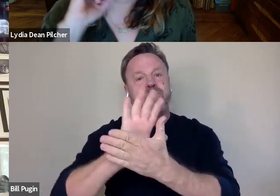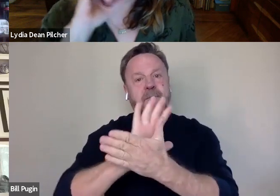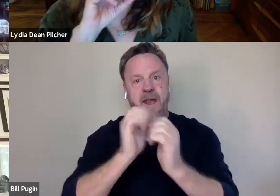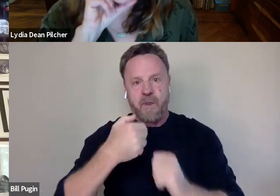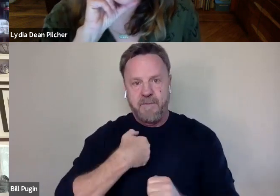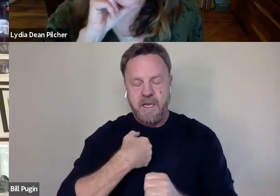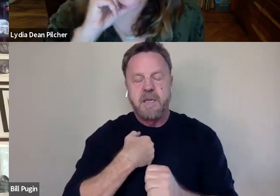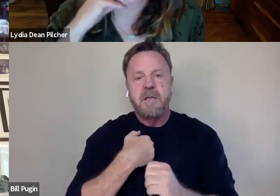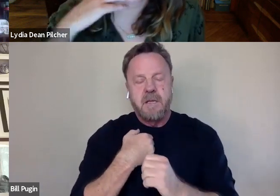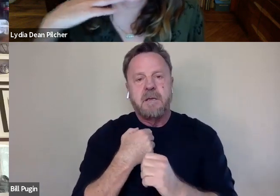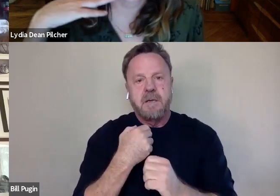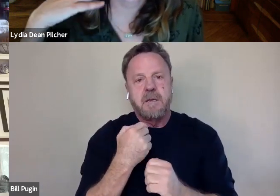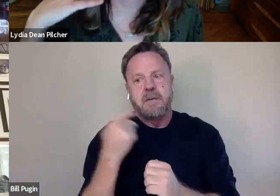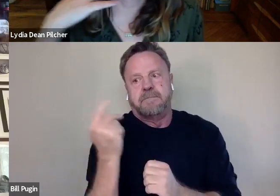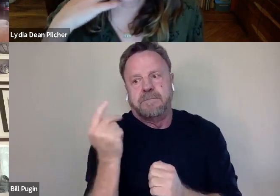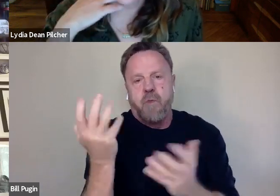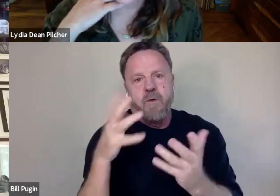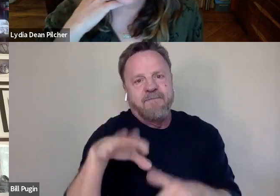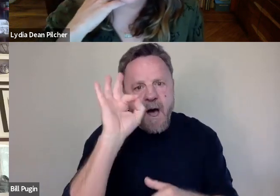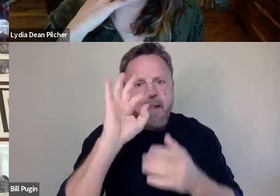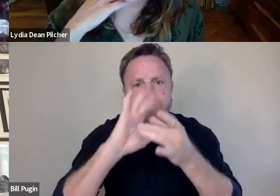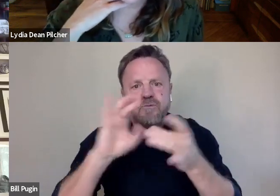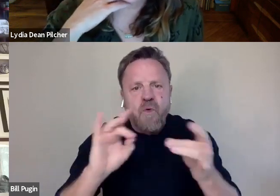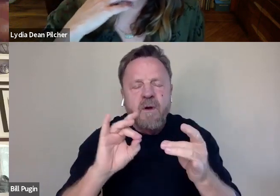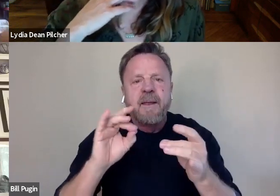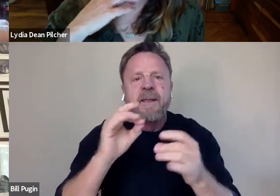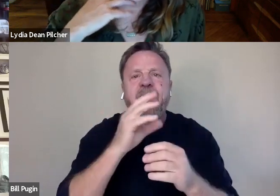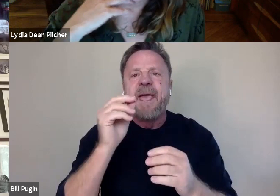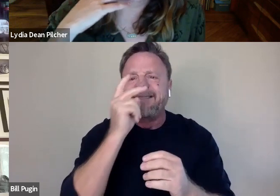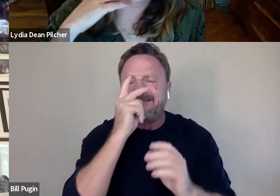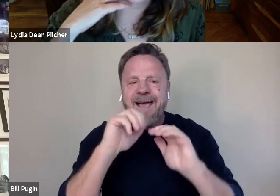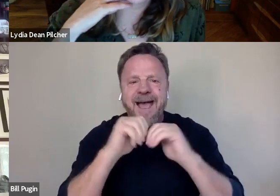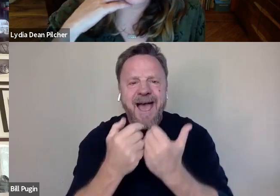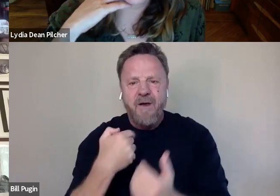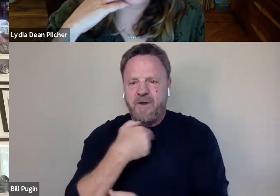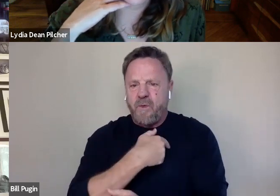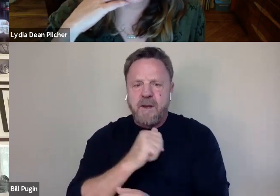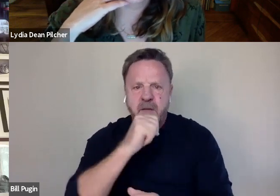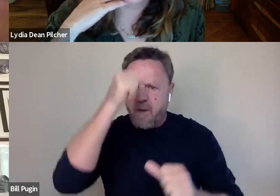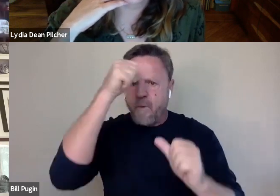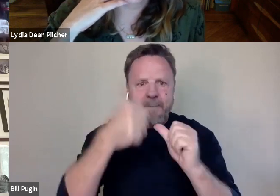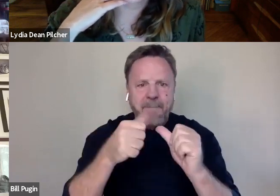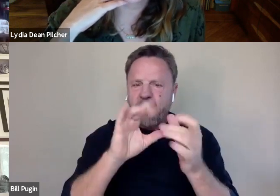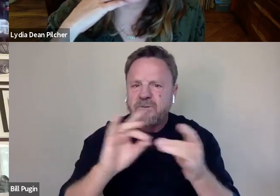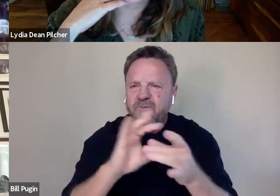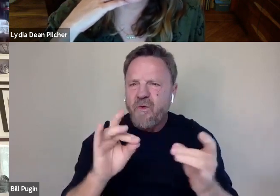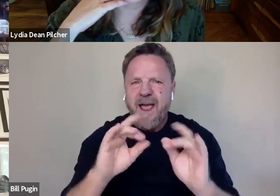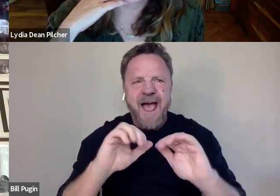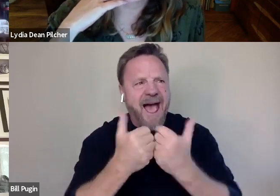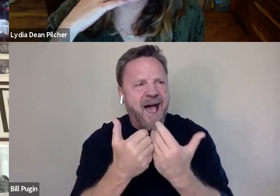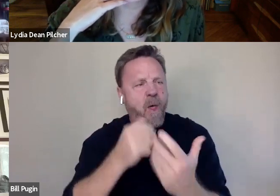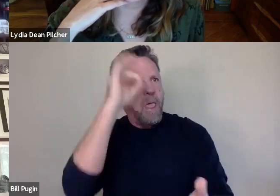of finding the story and then saying, how is it that we didn't remember this story? How is it that we never